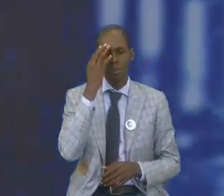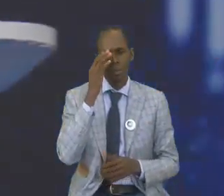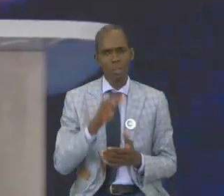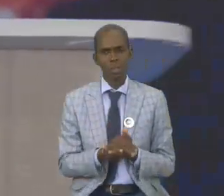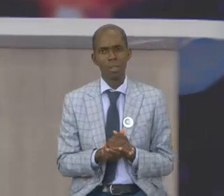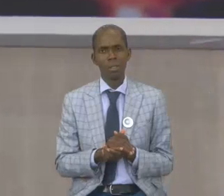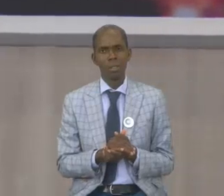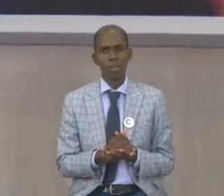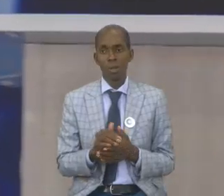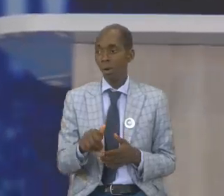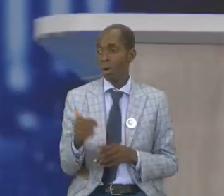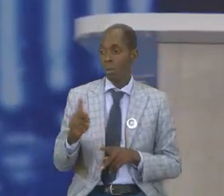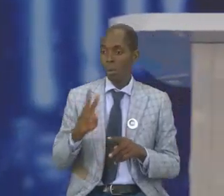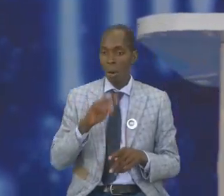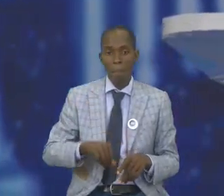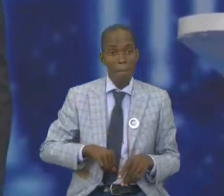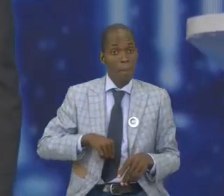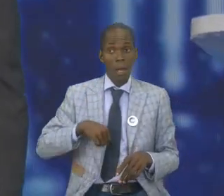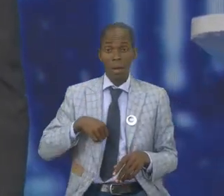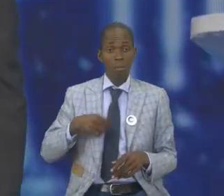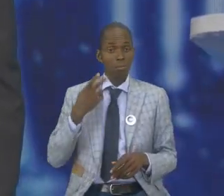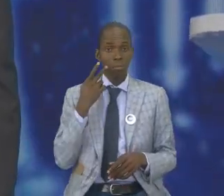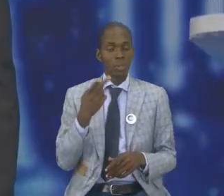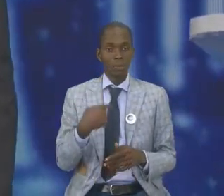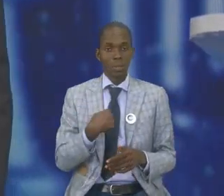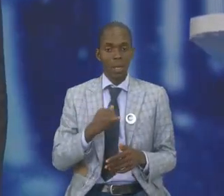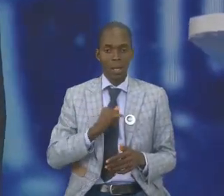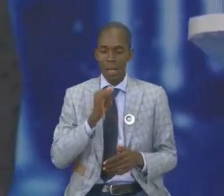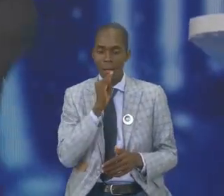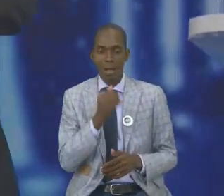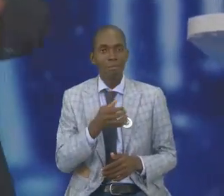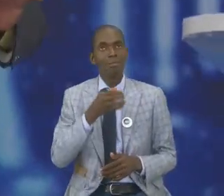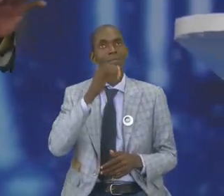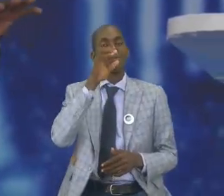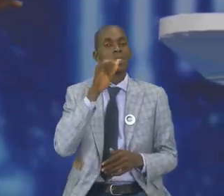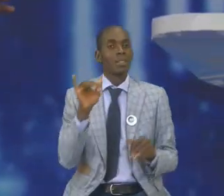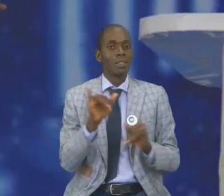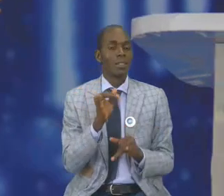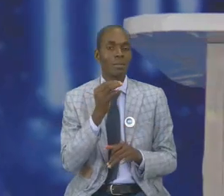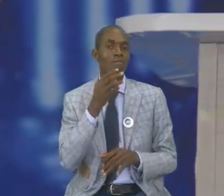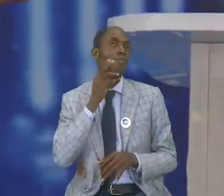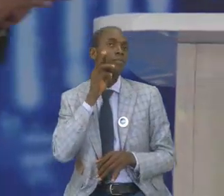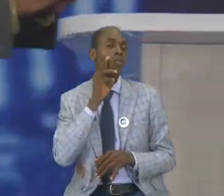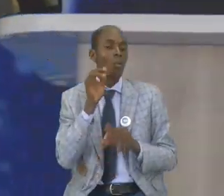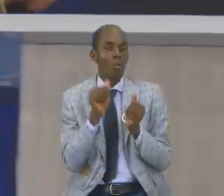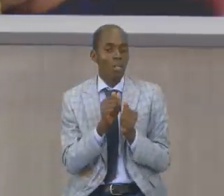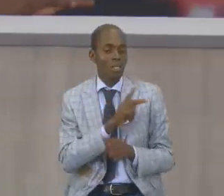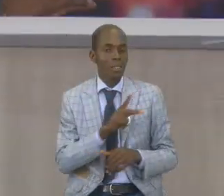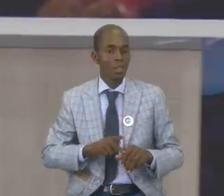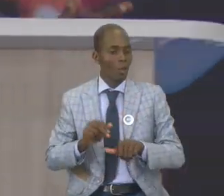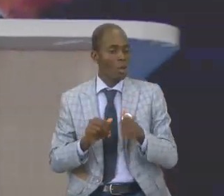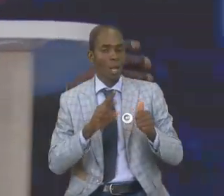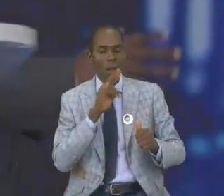others, they were proud. I'm drinking the same brand with the king. The others, they were proud. And he looked at